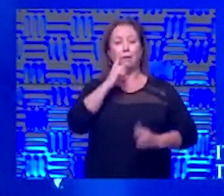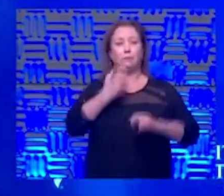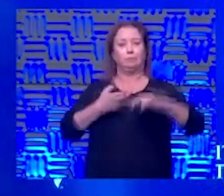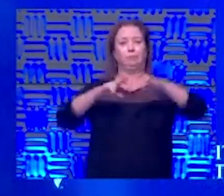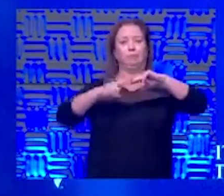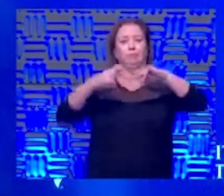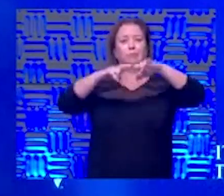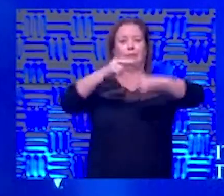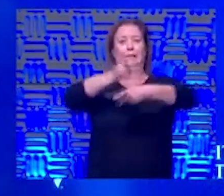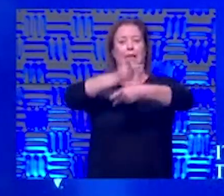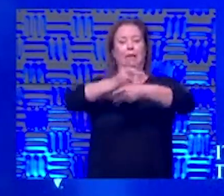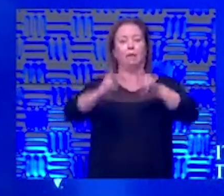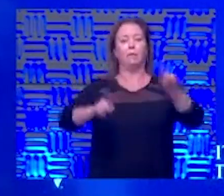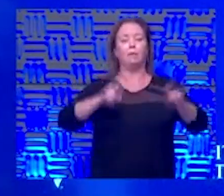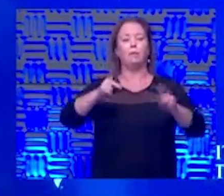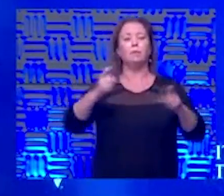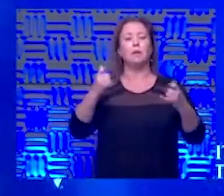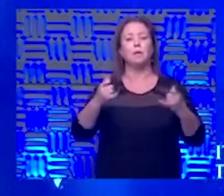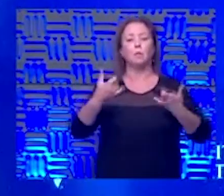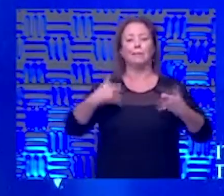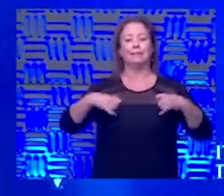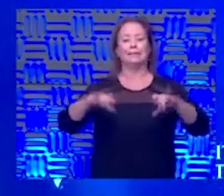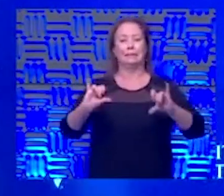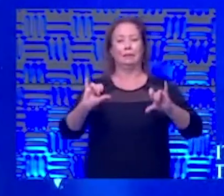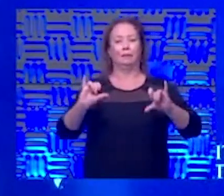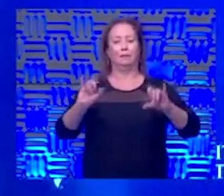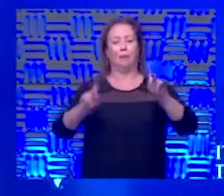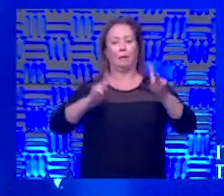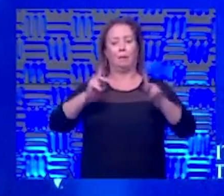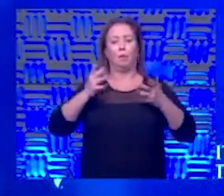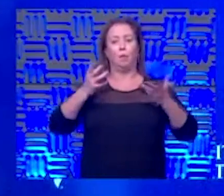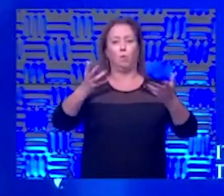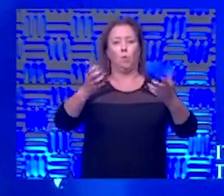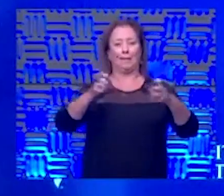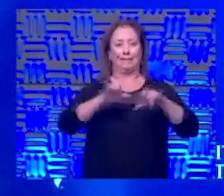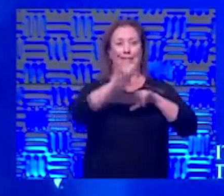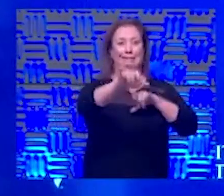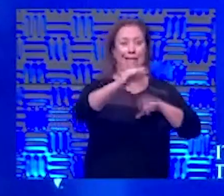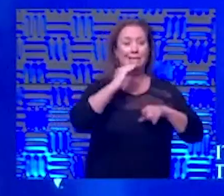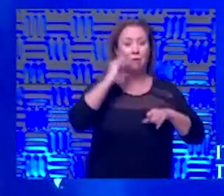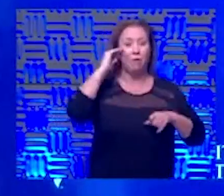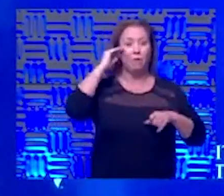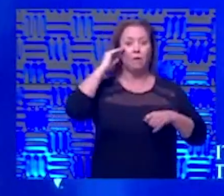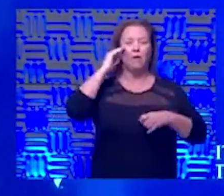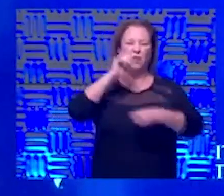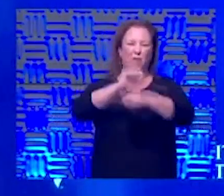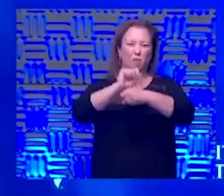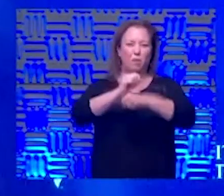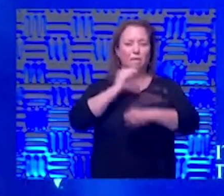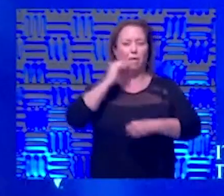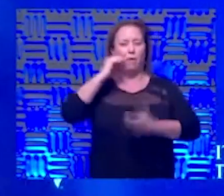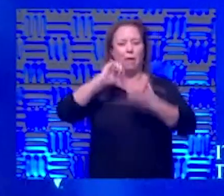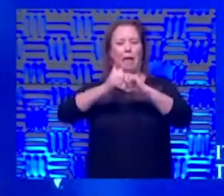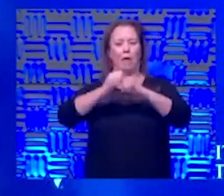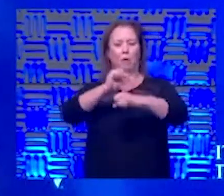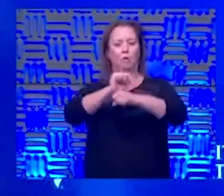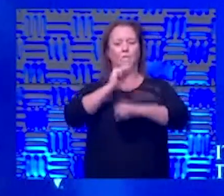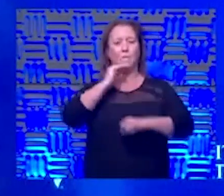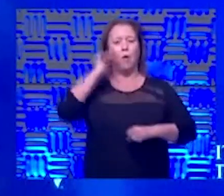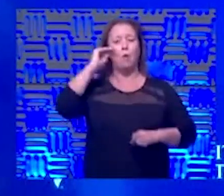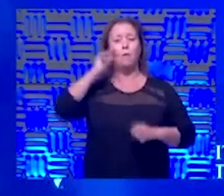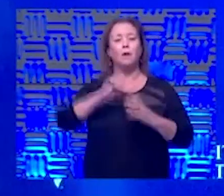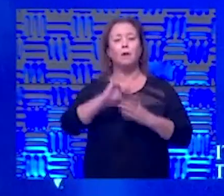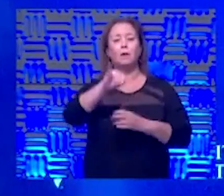to take care of all our folks, we still have folks who we want to have stay at home, and you have to work at home. And how do you do that successfully?